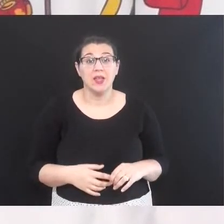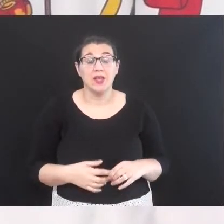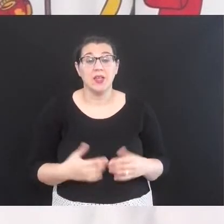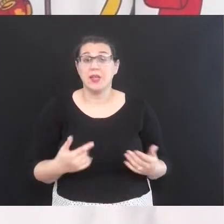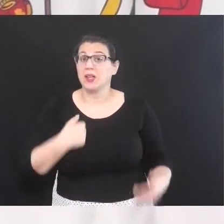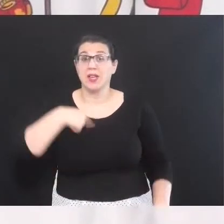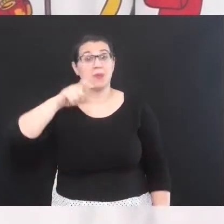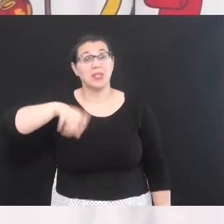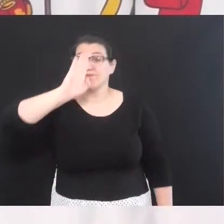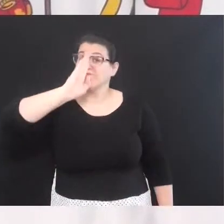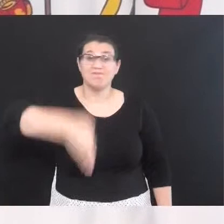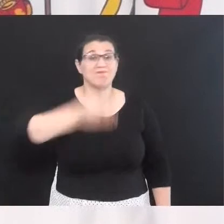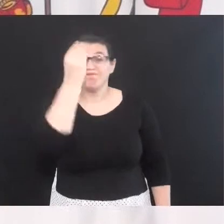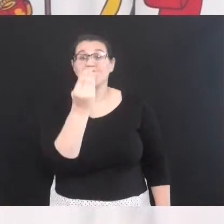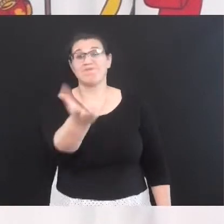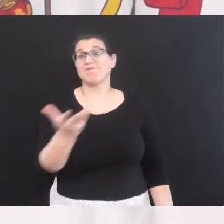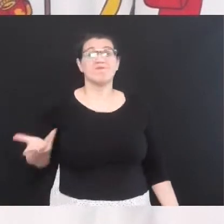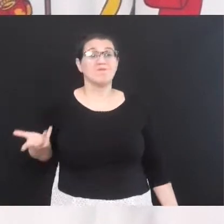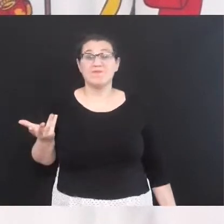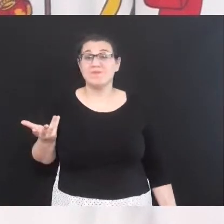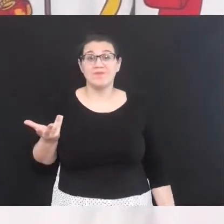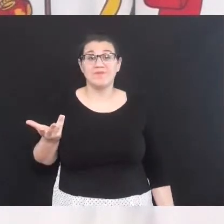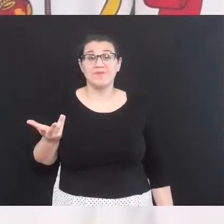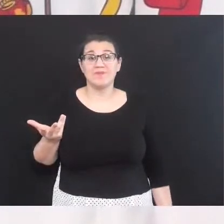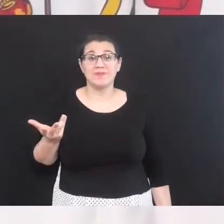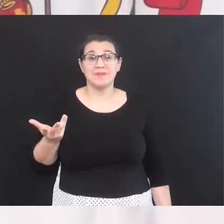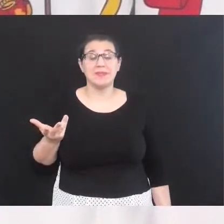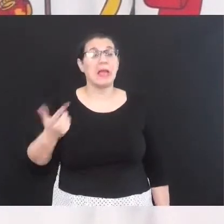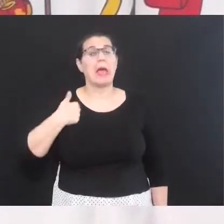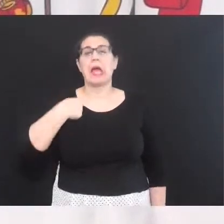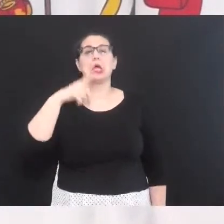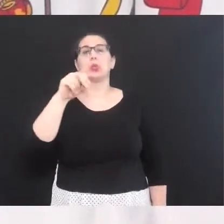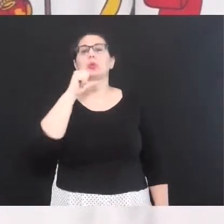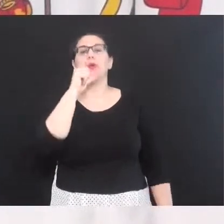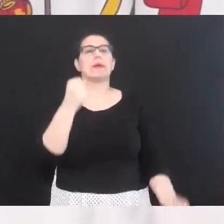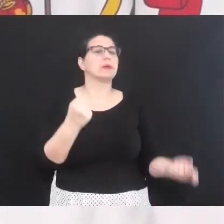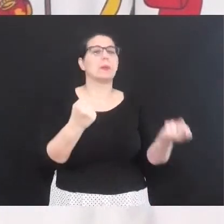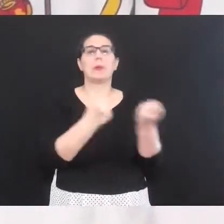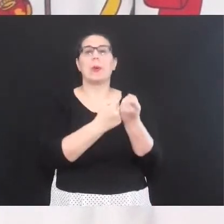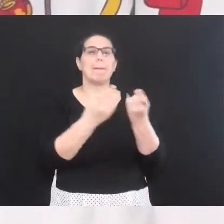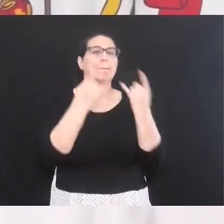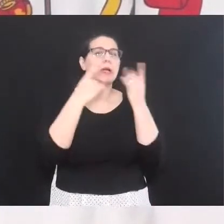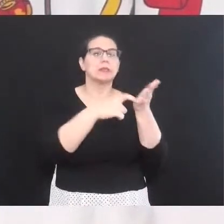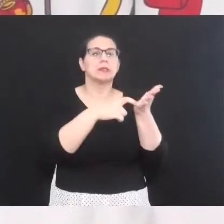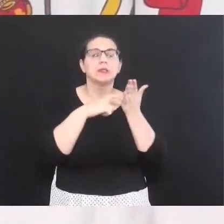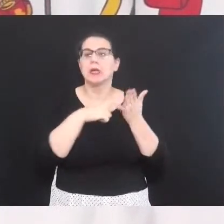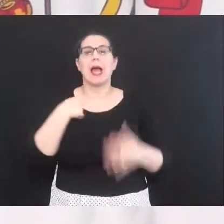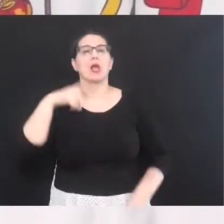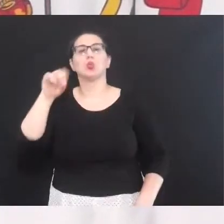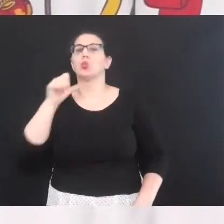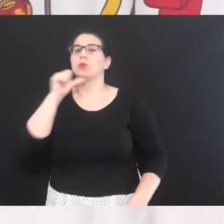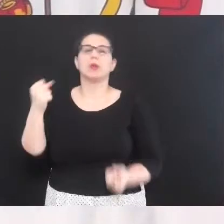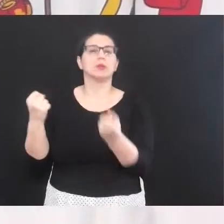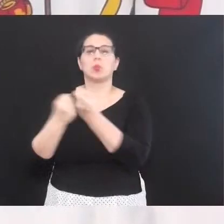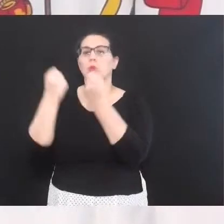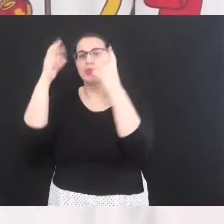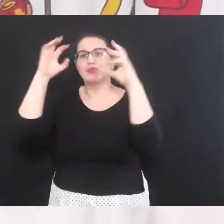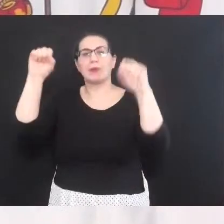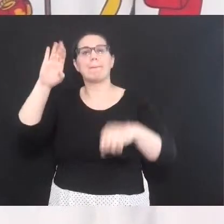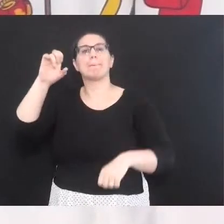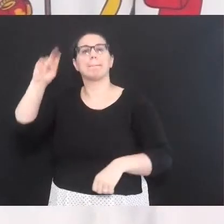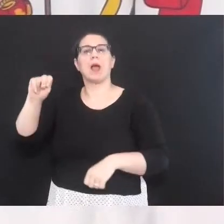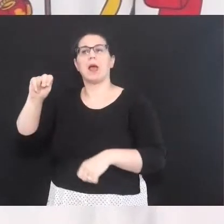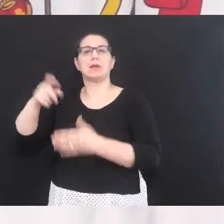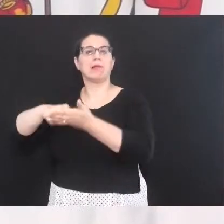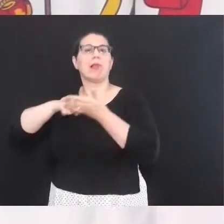bluntly. I am not in favor of a mask mandate. I'm not in favor of what President Biden is doing, as far